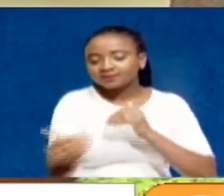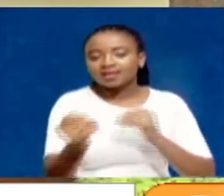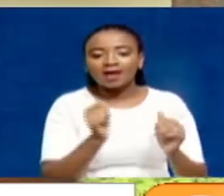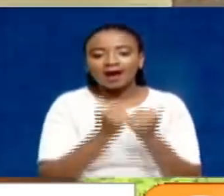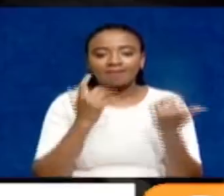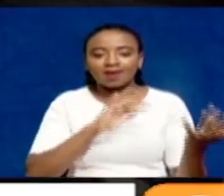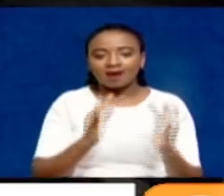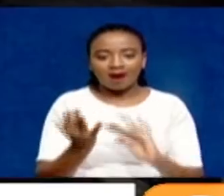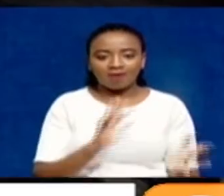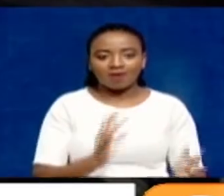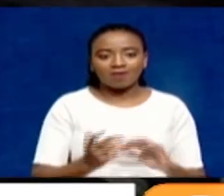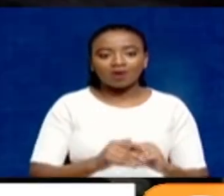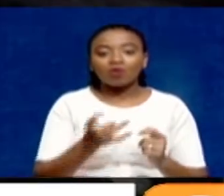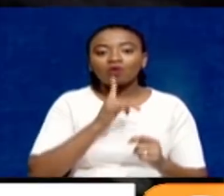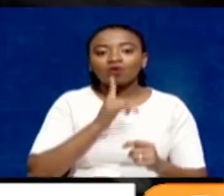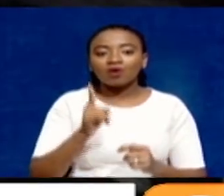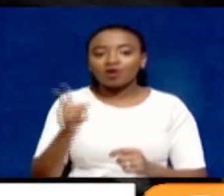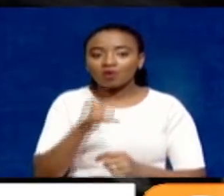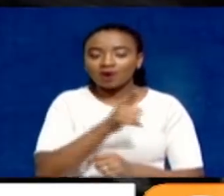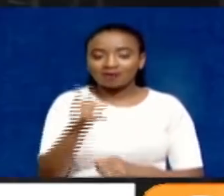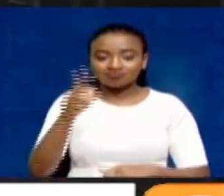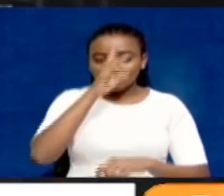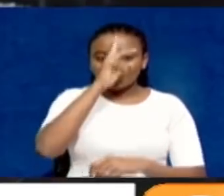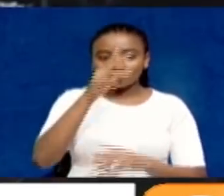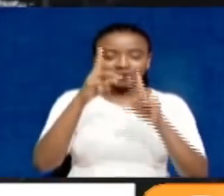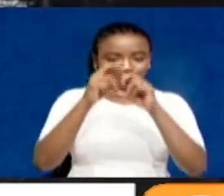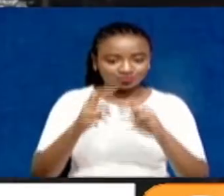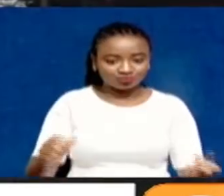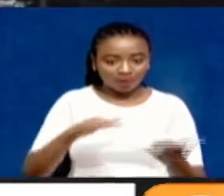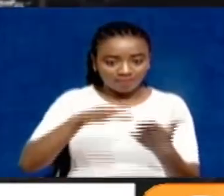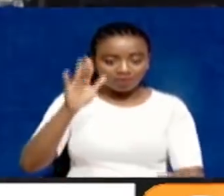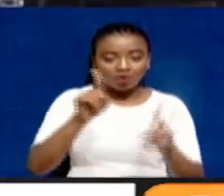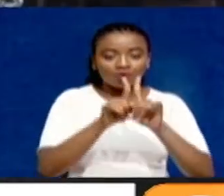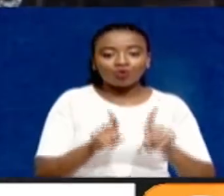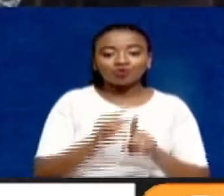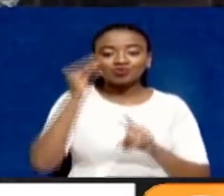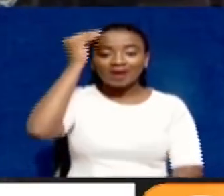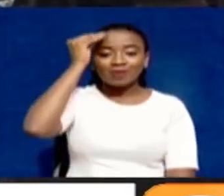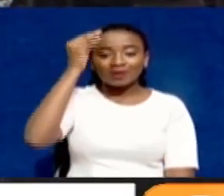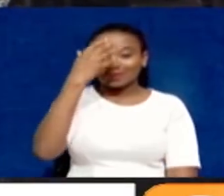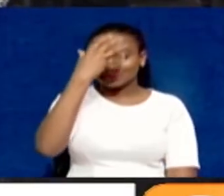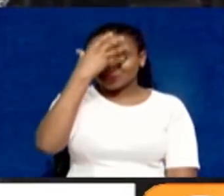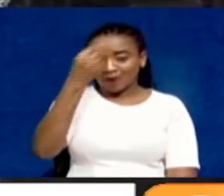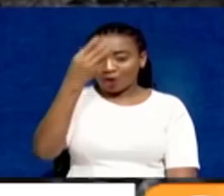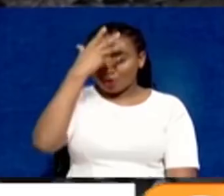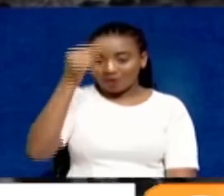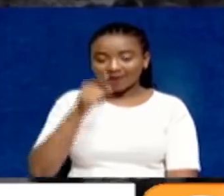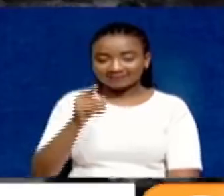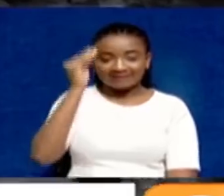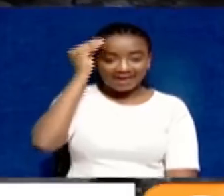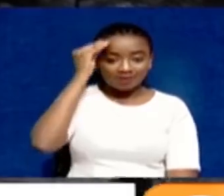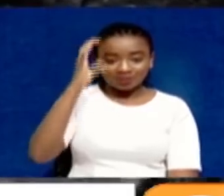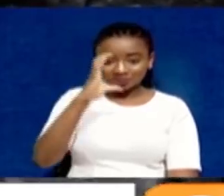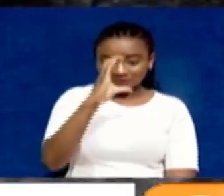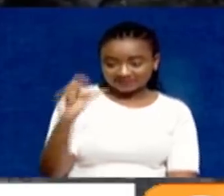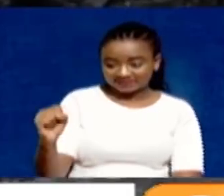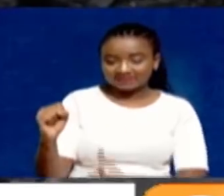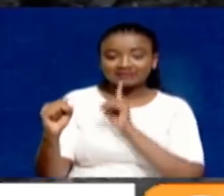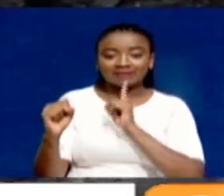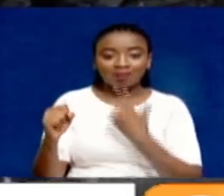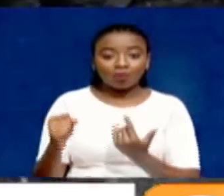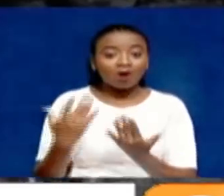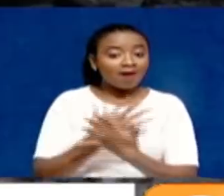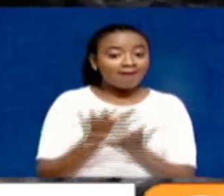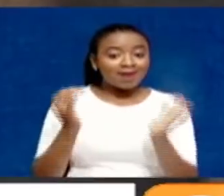direct officers to conduct more investigations. Education Cabinet Secretary Professor George Magoha has warned that all